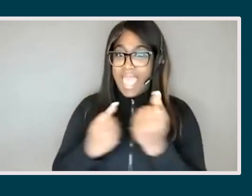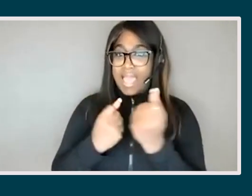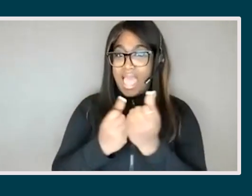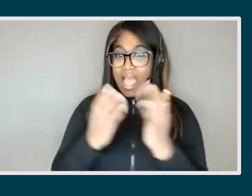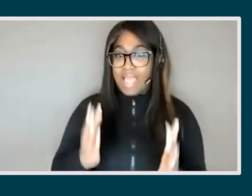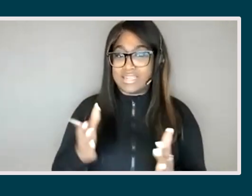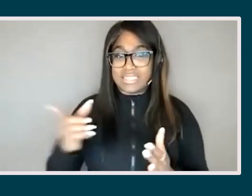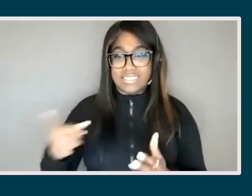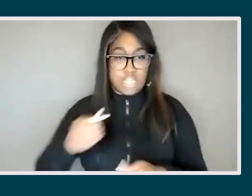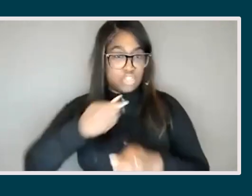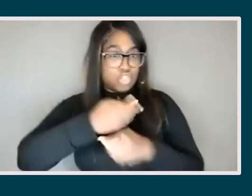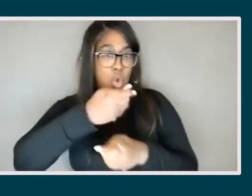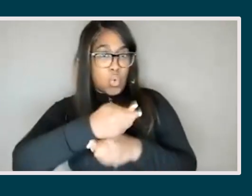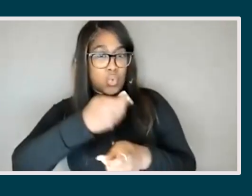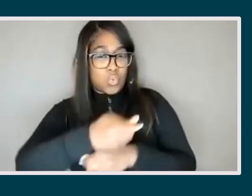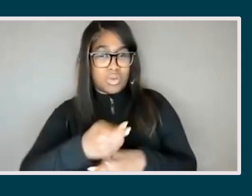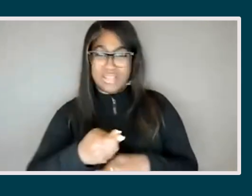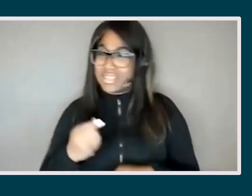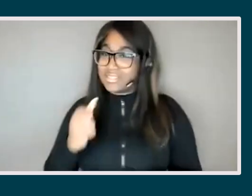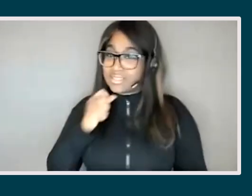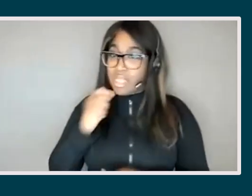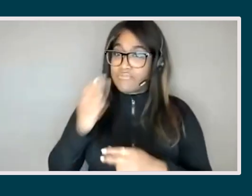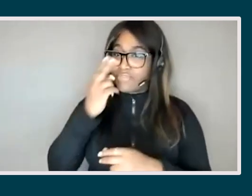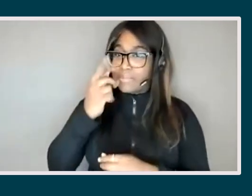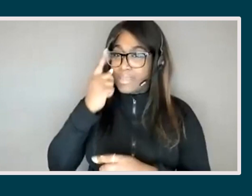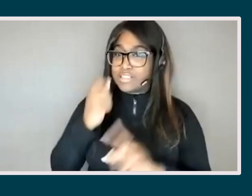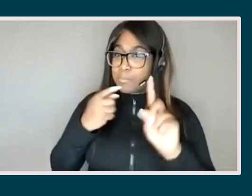the point of the joke doesn't make sense. And